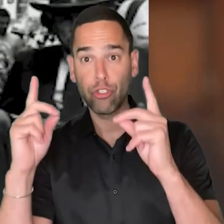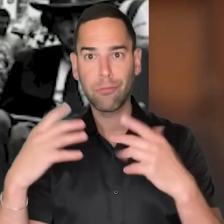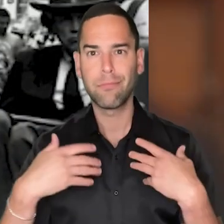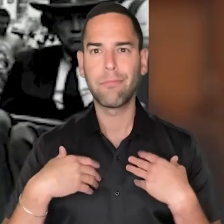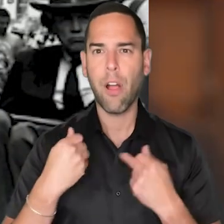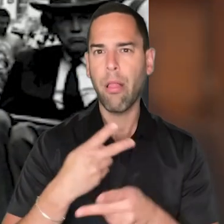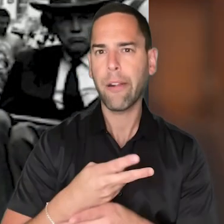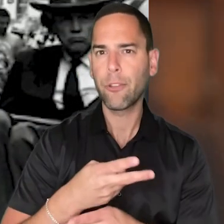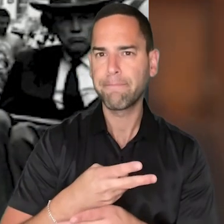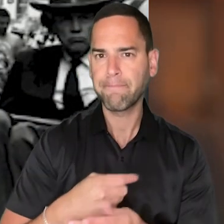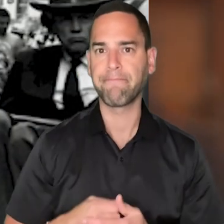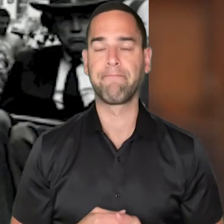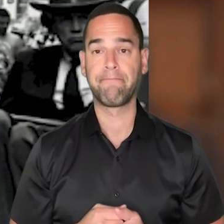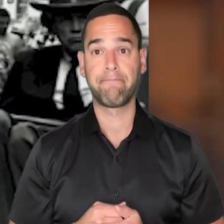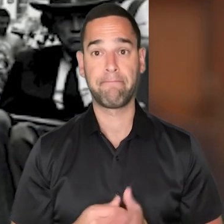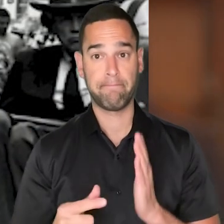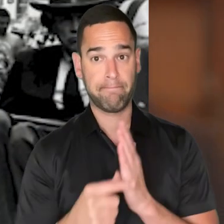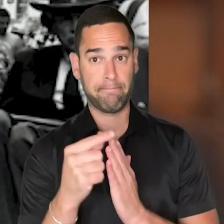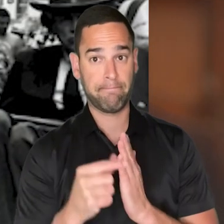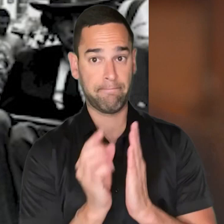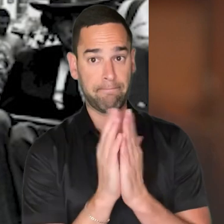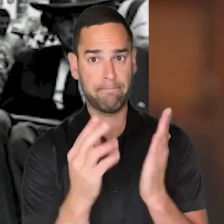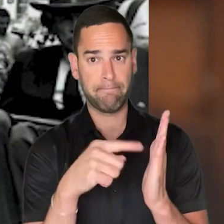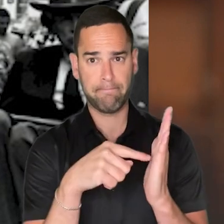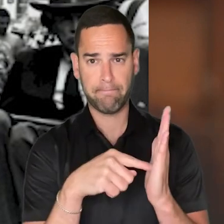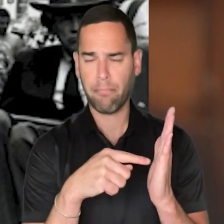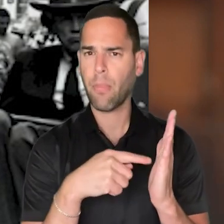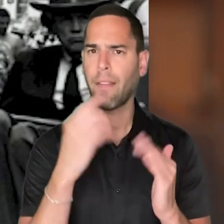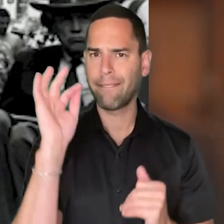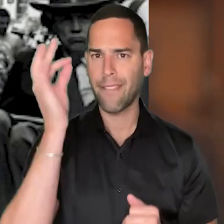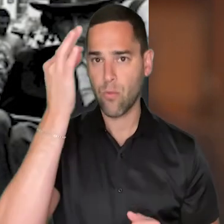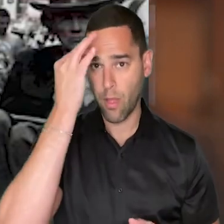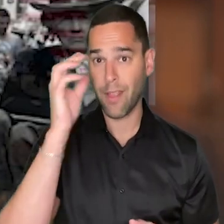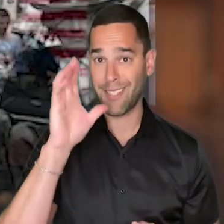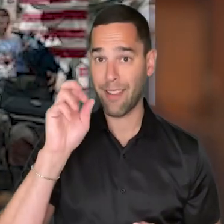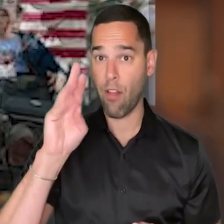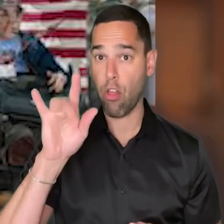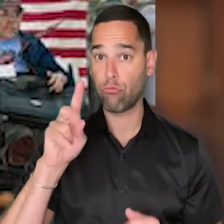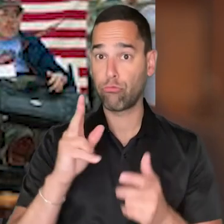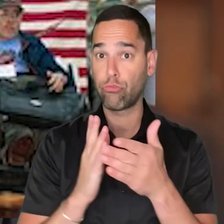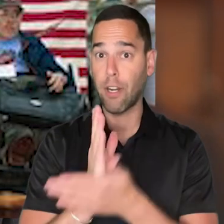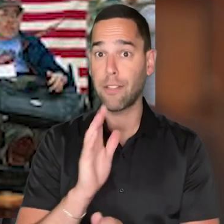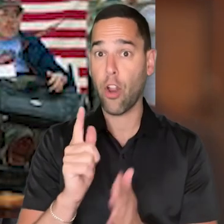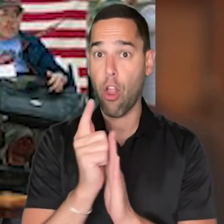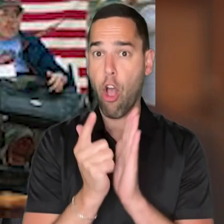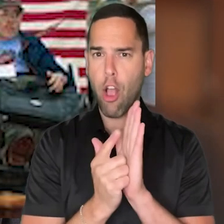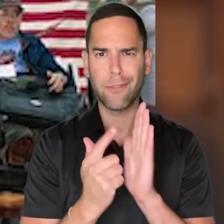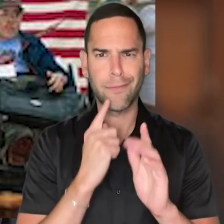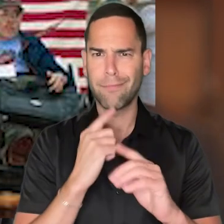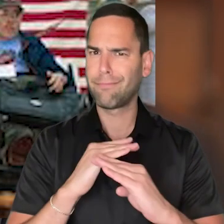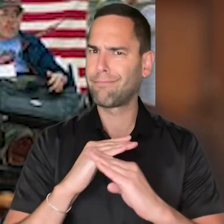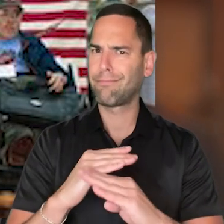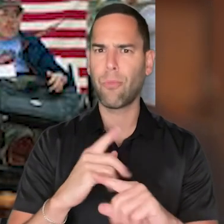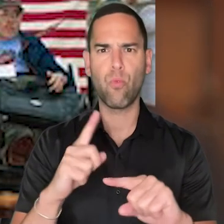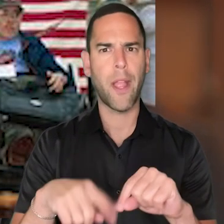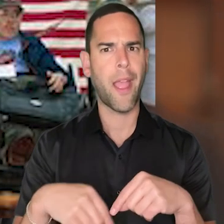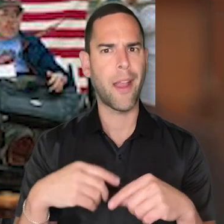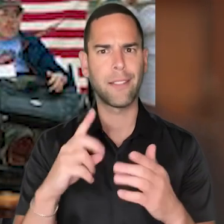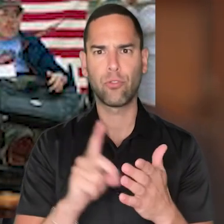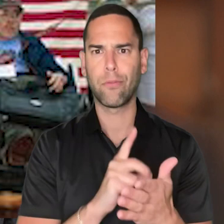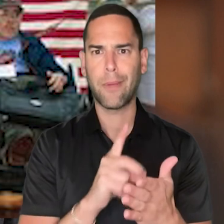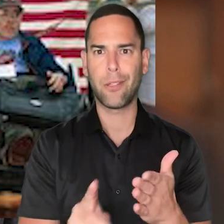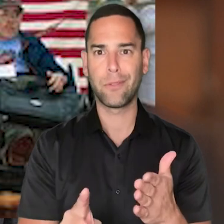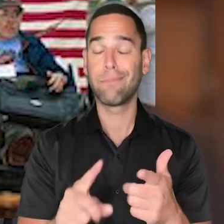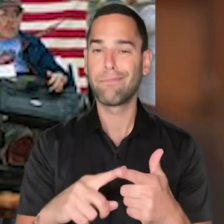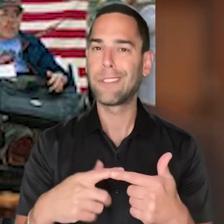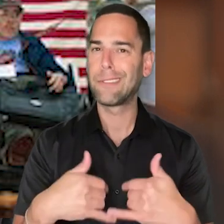healthcare. The issue notes that while federal civil rights laws have prohibited discrimination against people living with disabilities,